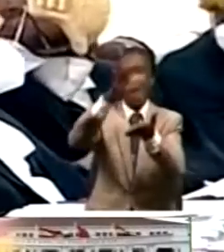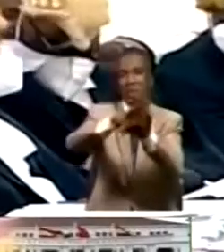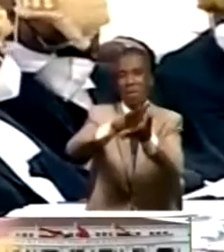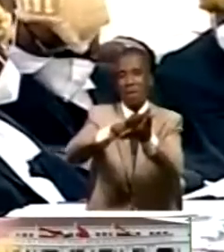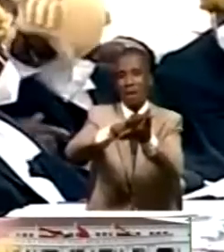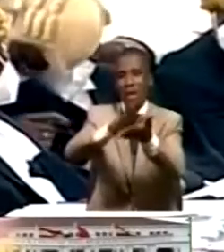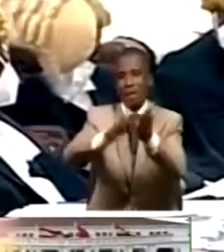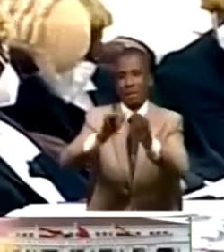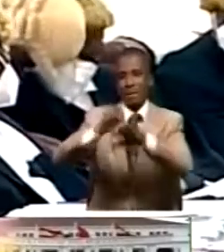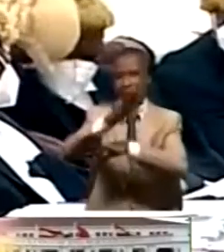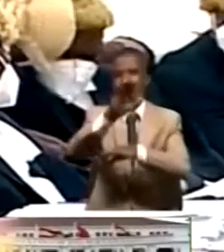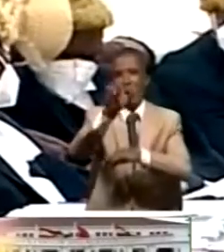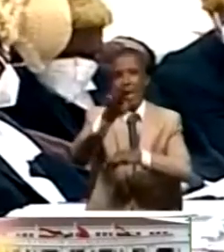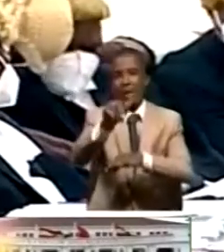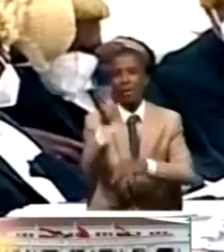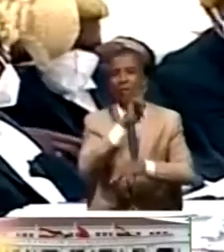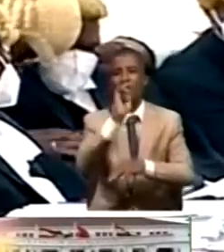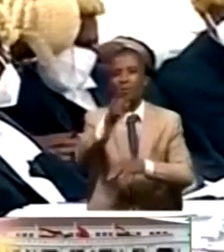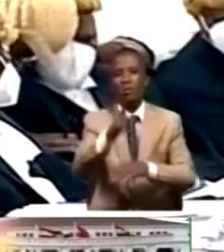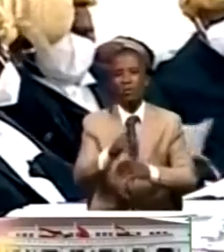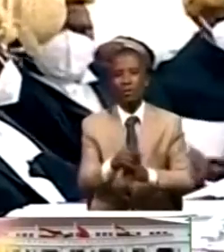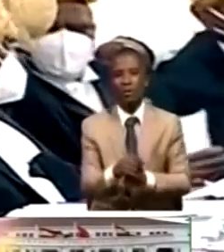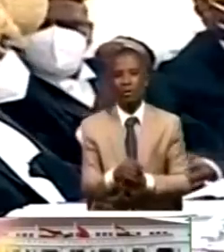before it came to Accra. I'm putting that to you.